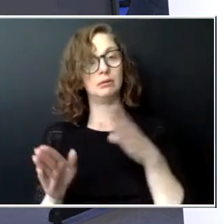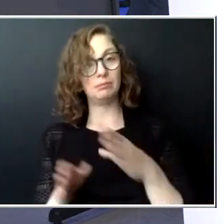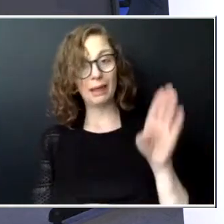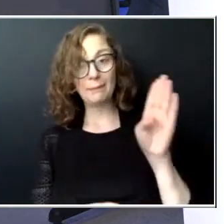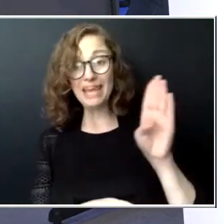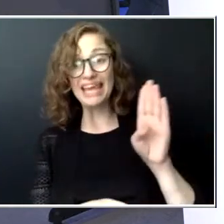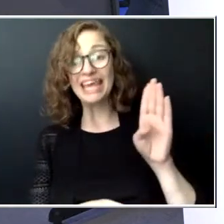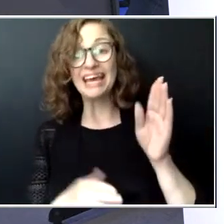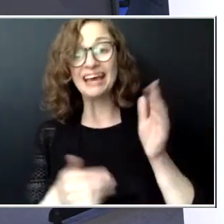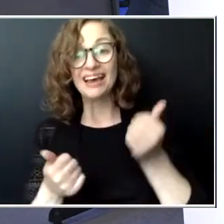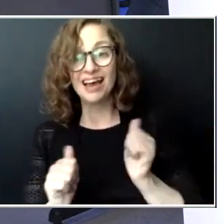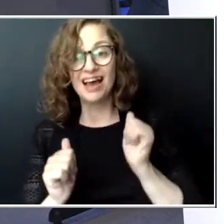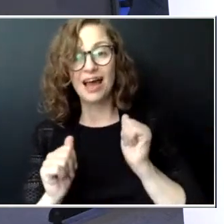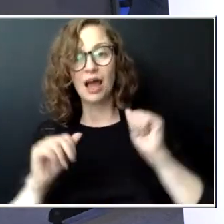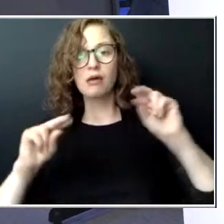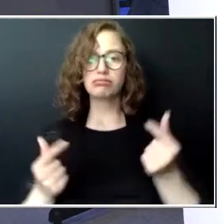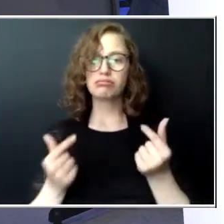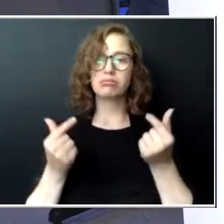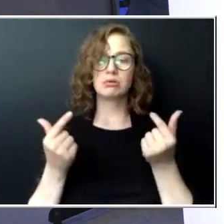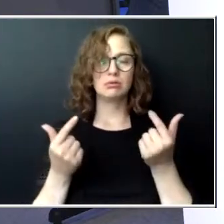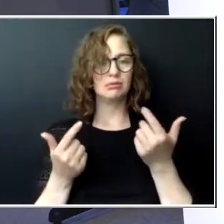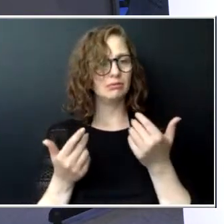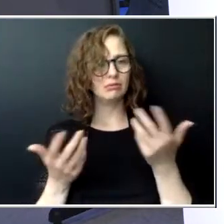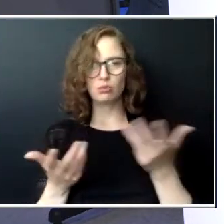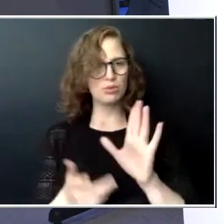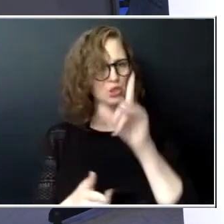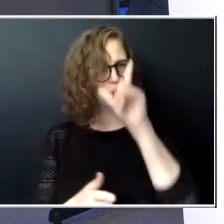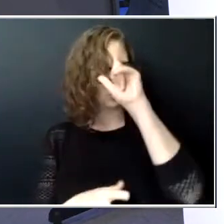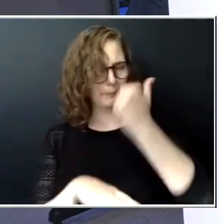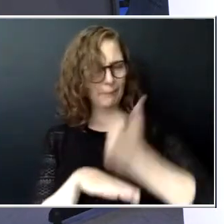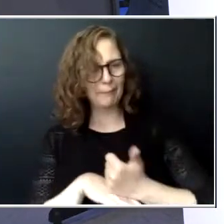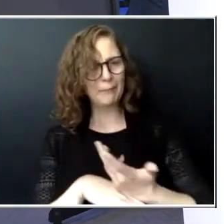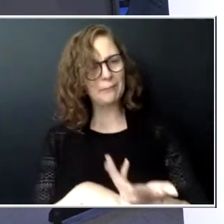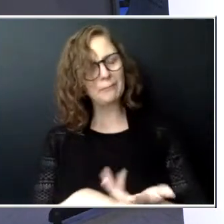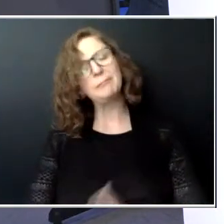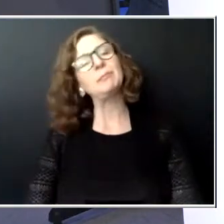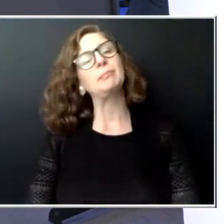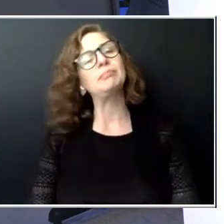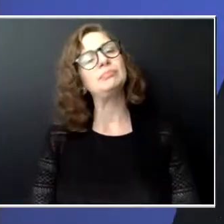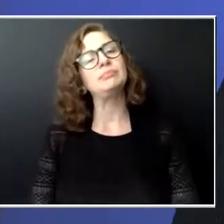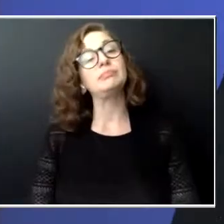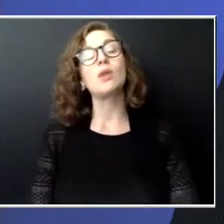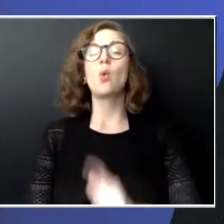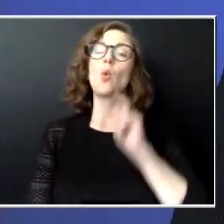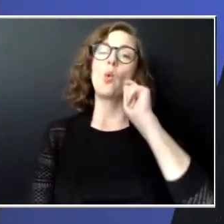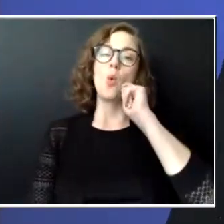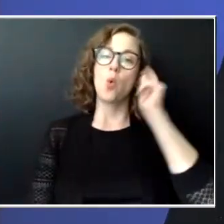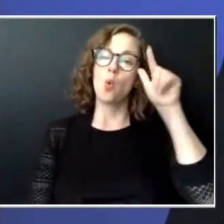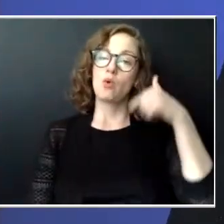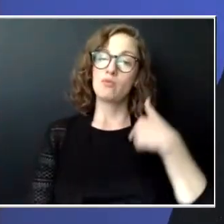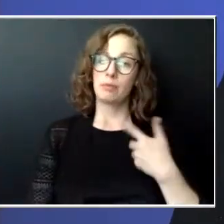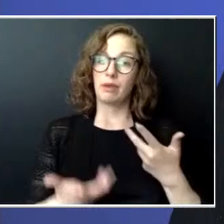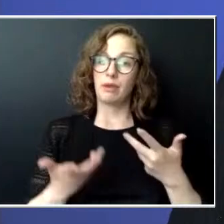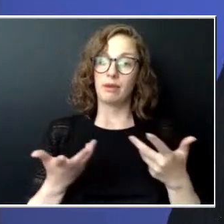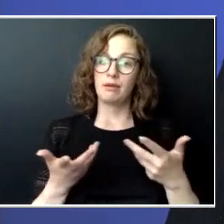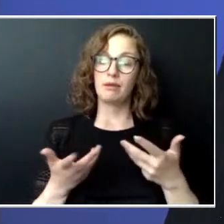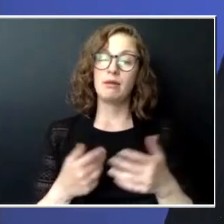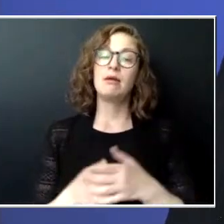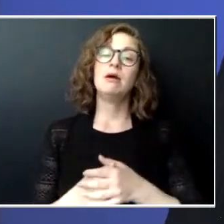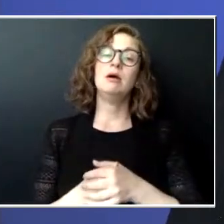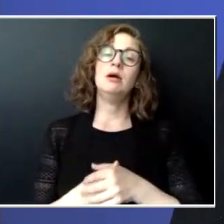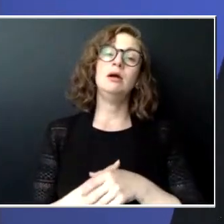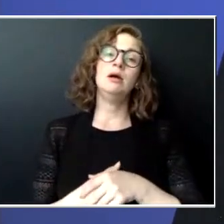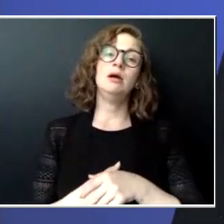you mentally? Just how were you like? Okay, what's next, doc? One of the cool things for me was the fact that Carl and I